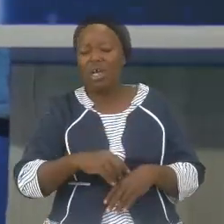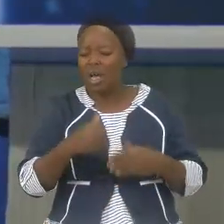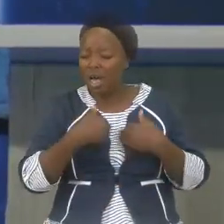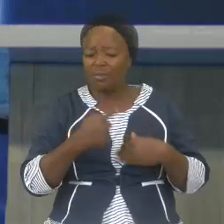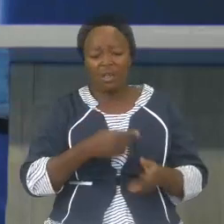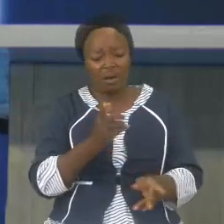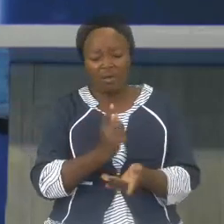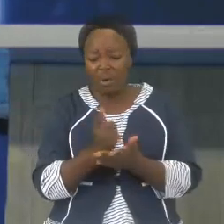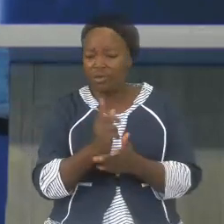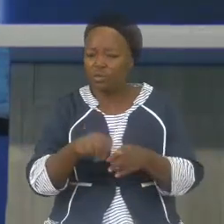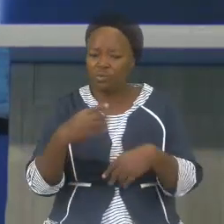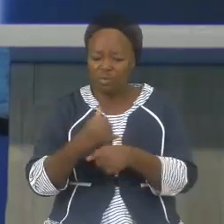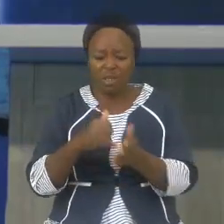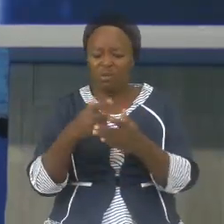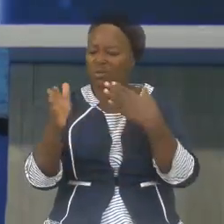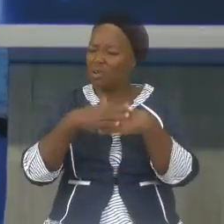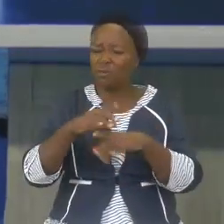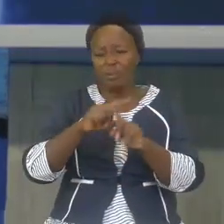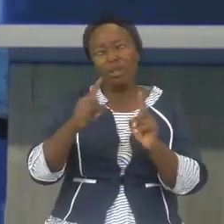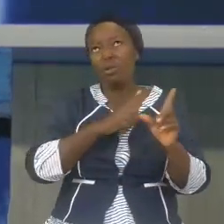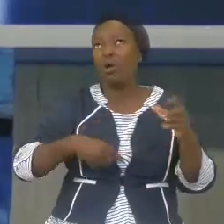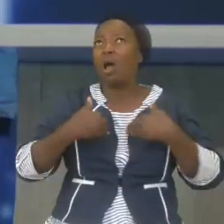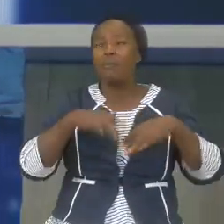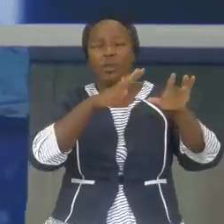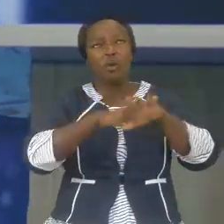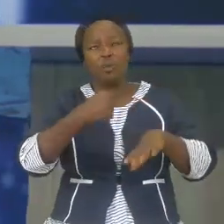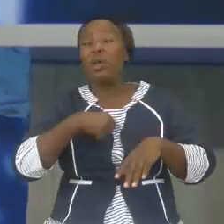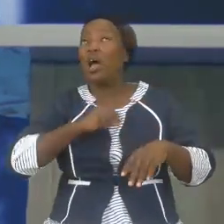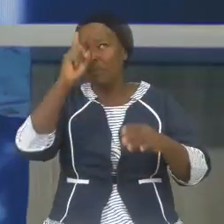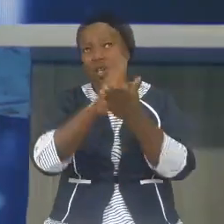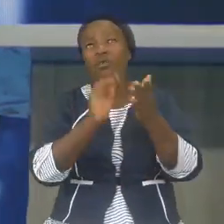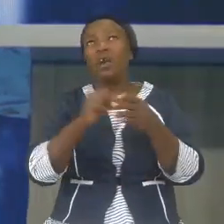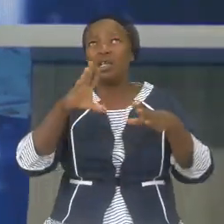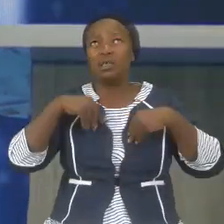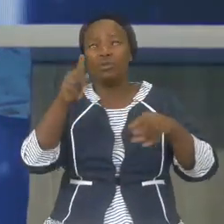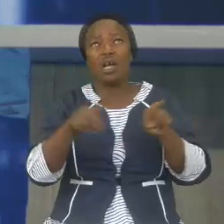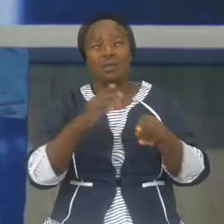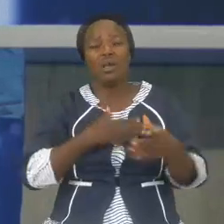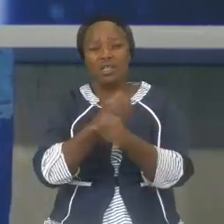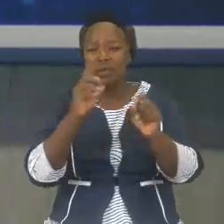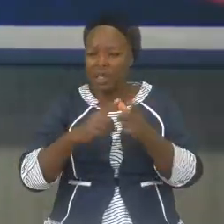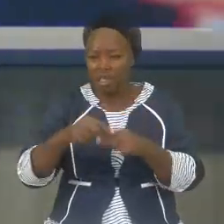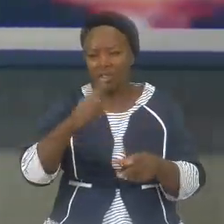you as my Savior. He justify you, you become just. But the people that